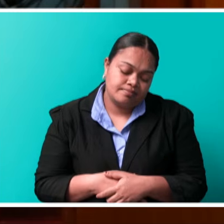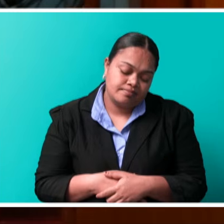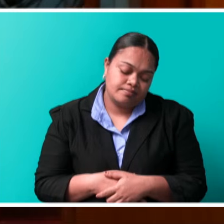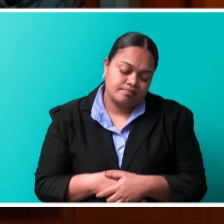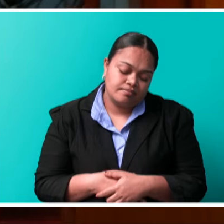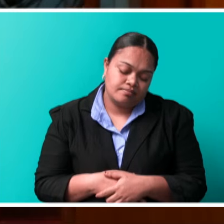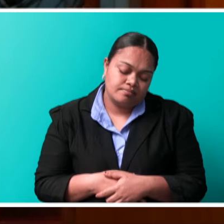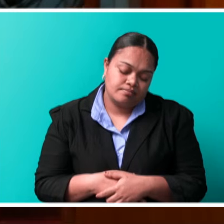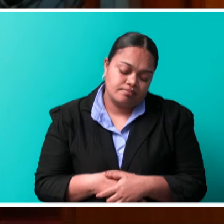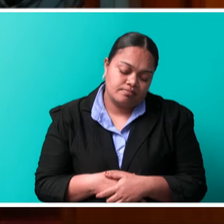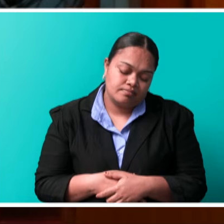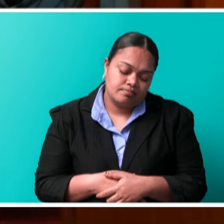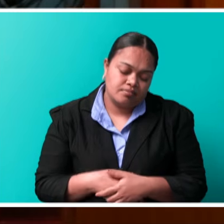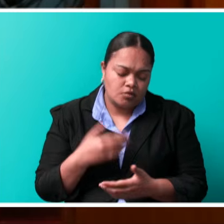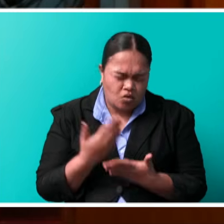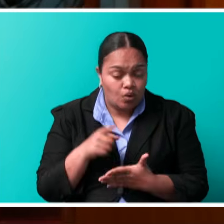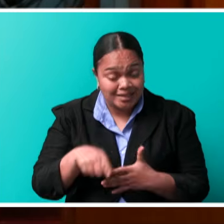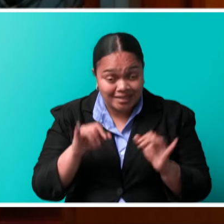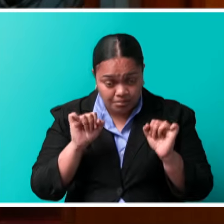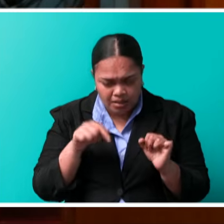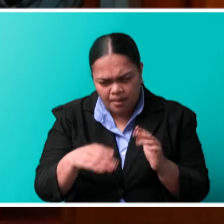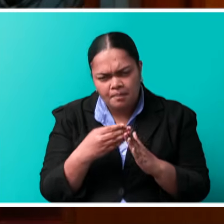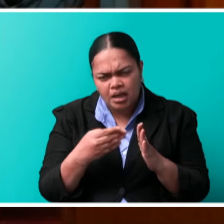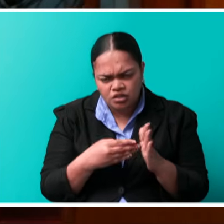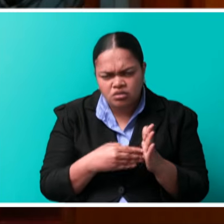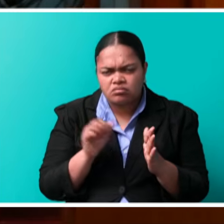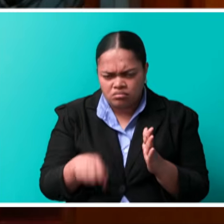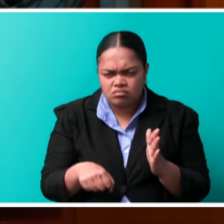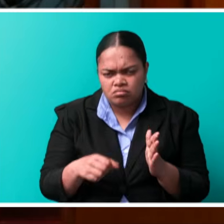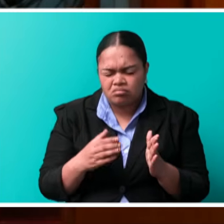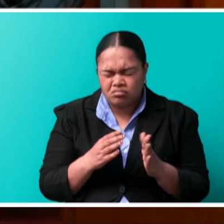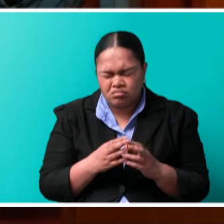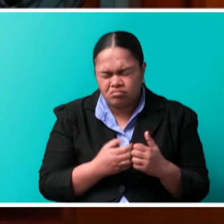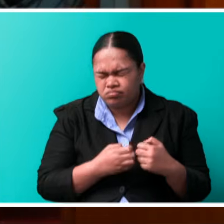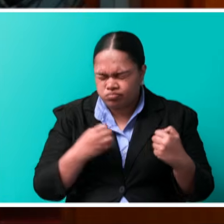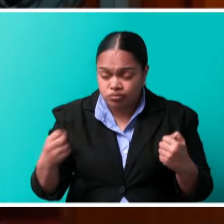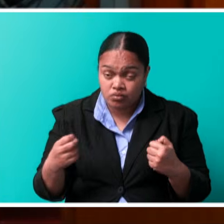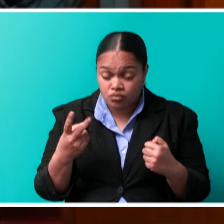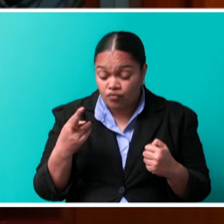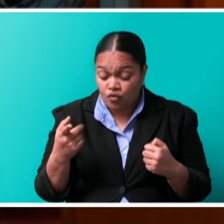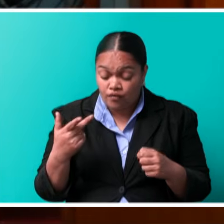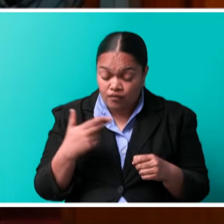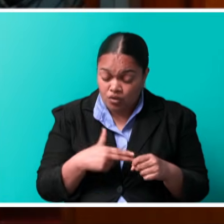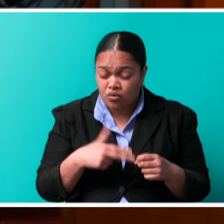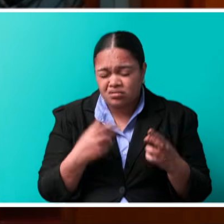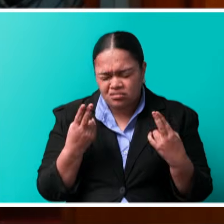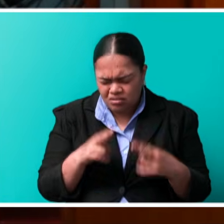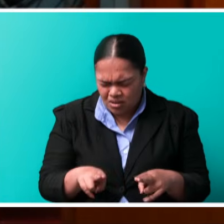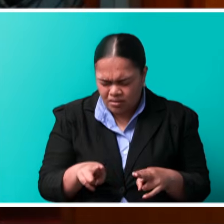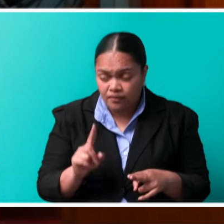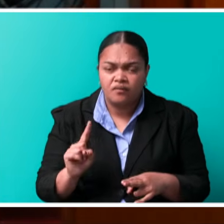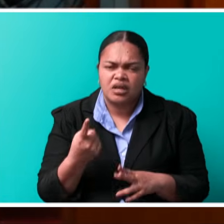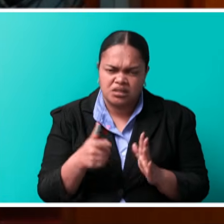matter. This budget extends accelerated depreciation incentives for fuel and gas storage, and for the first